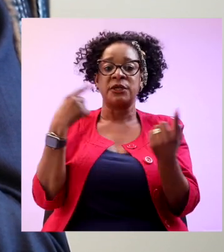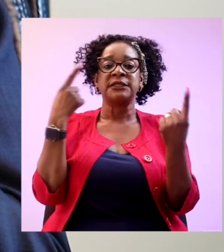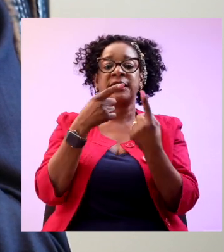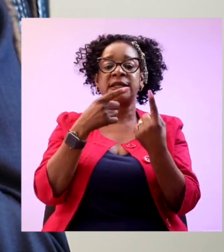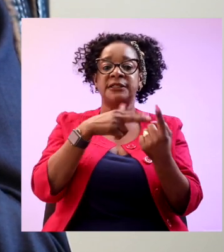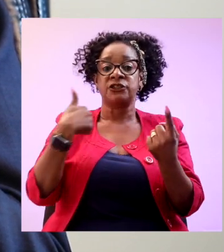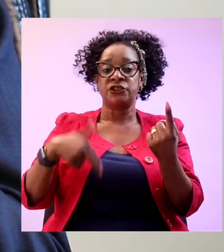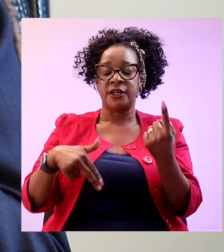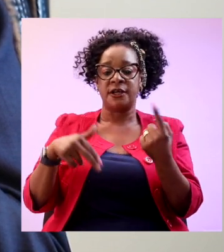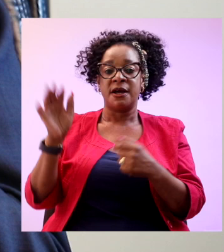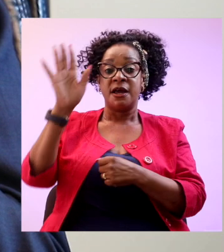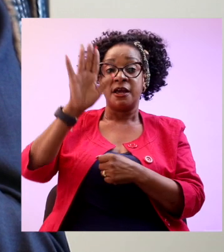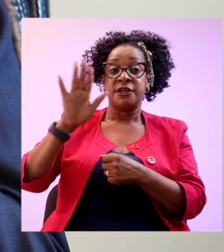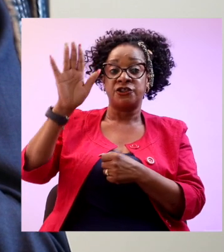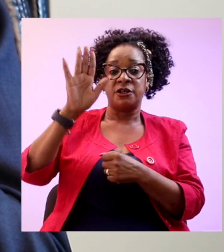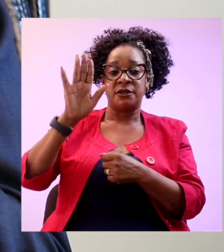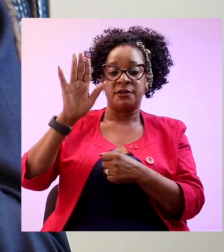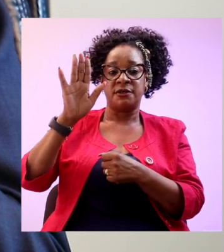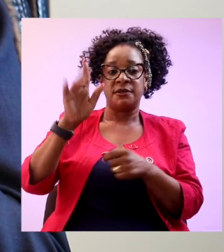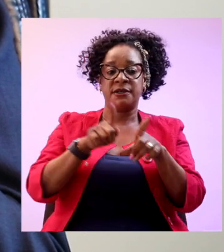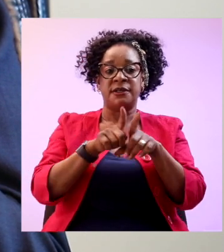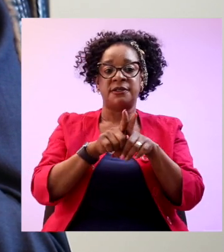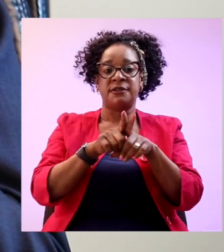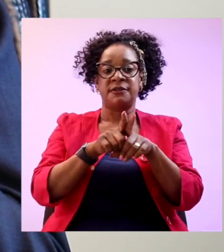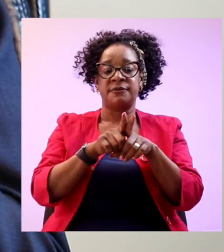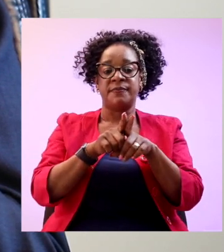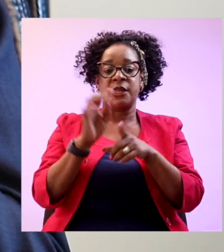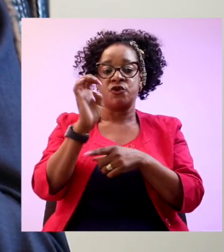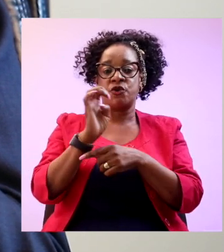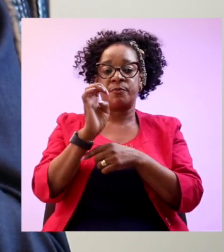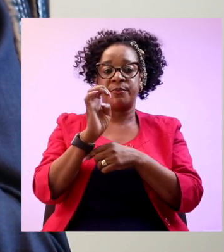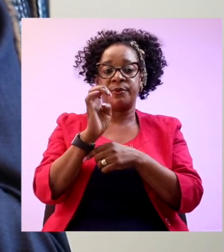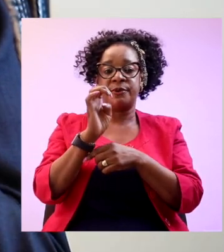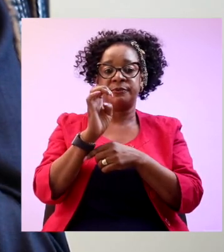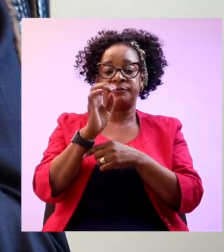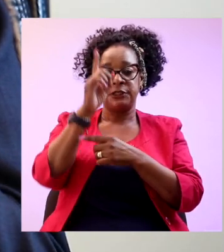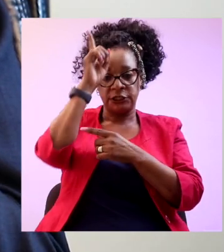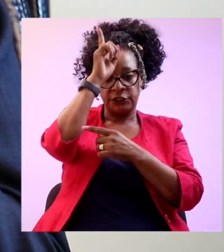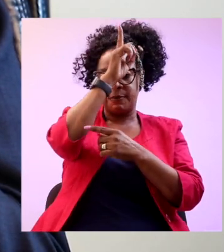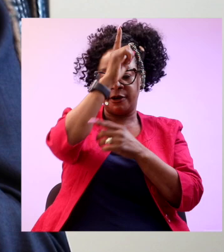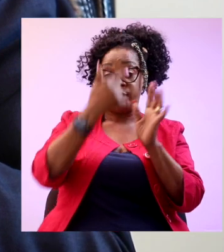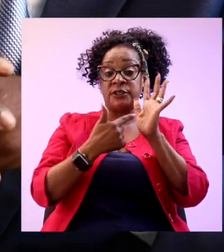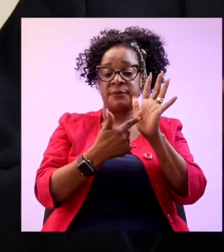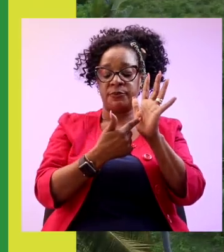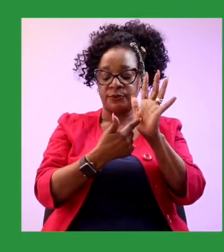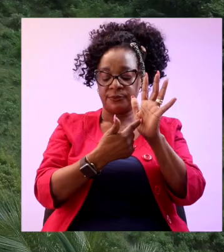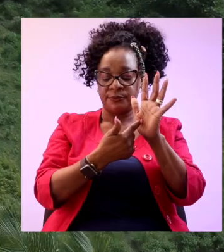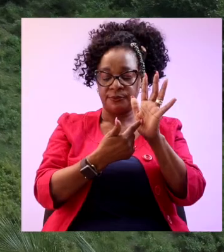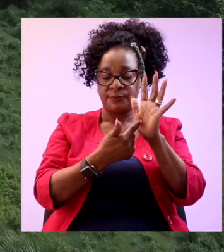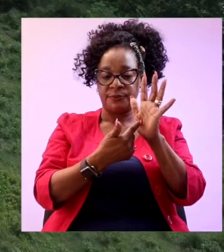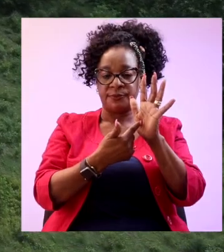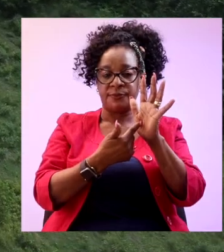And we are targeting China, Asia, and also in Europe, Germany, for example.